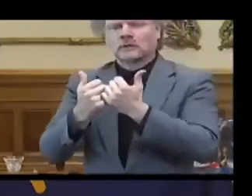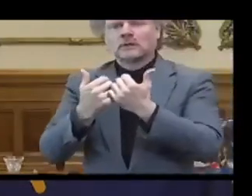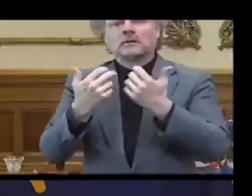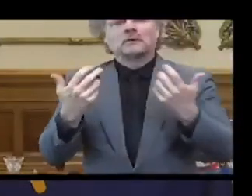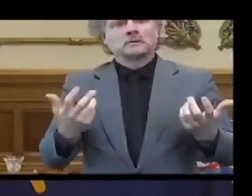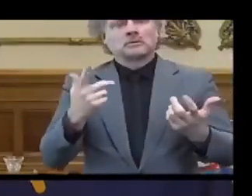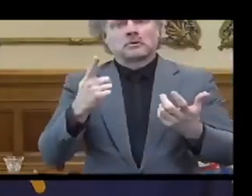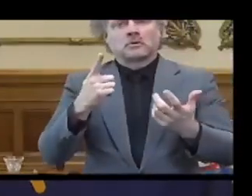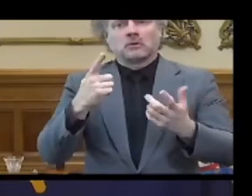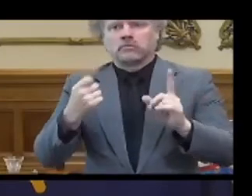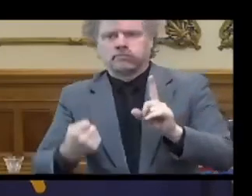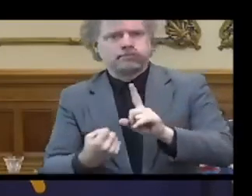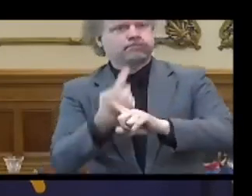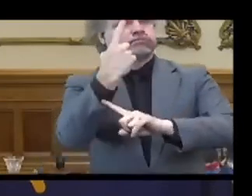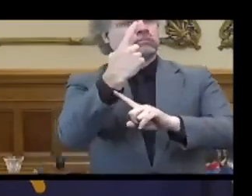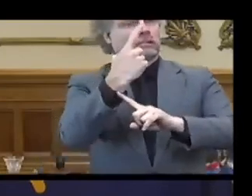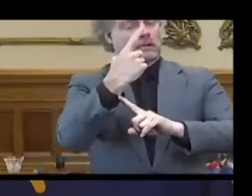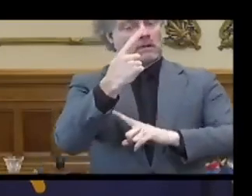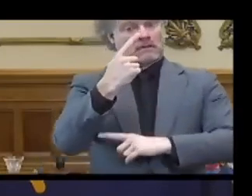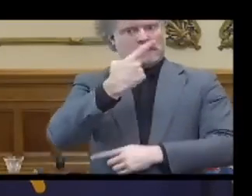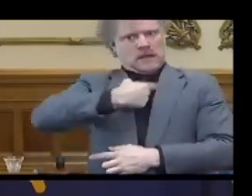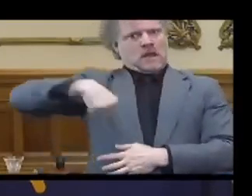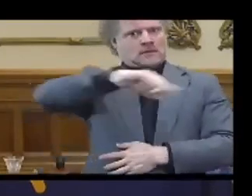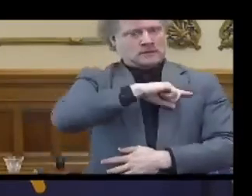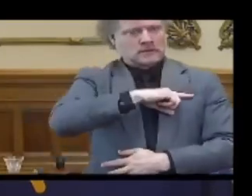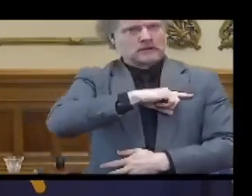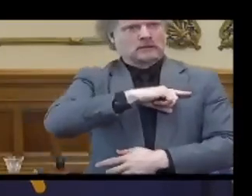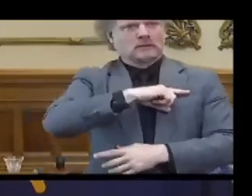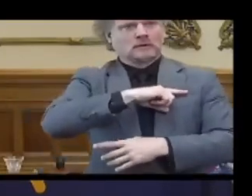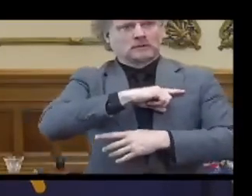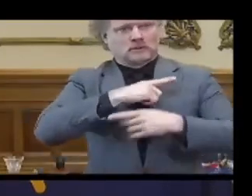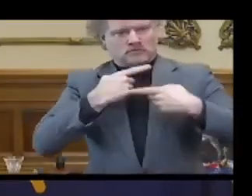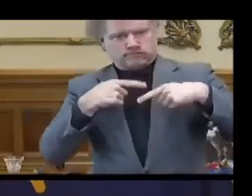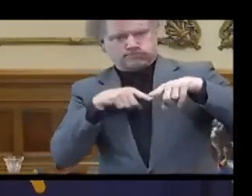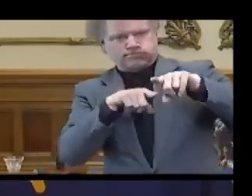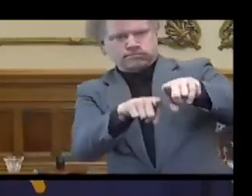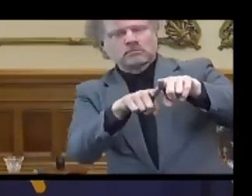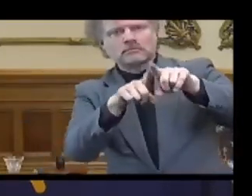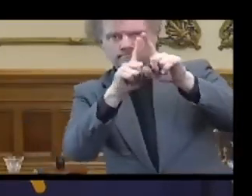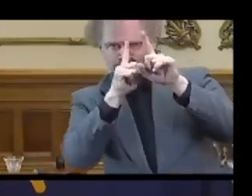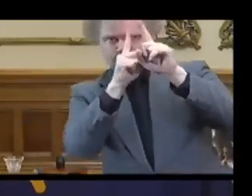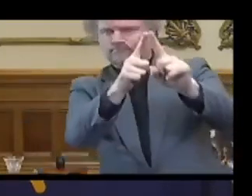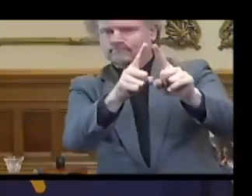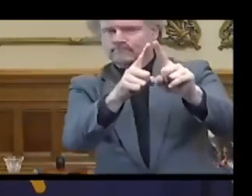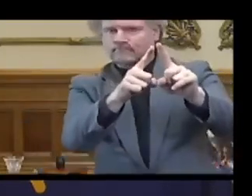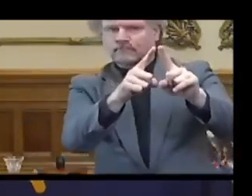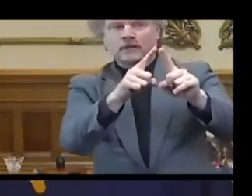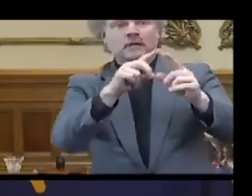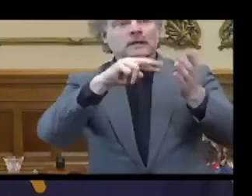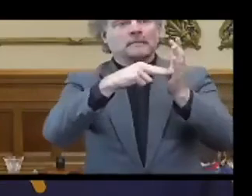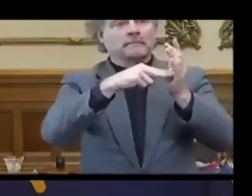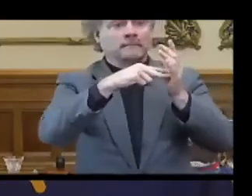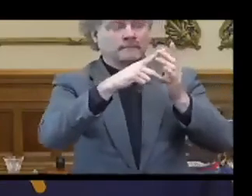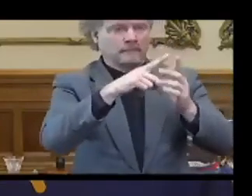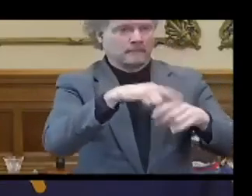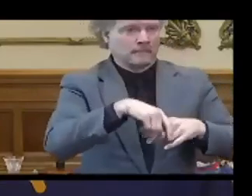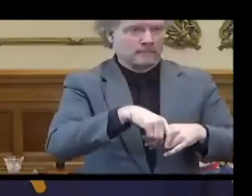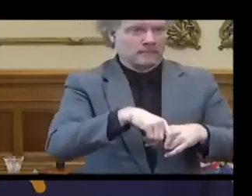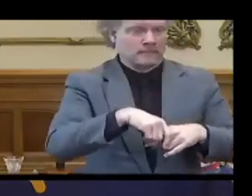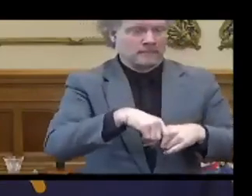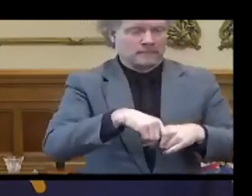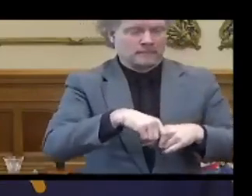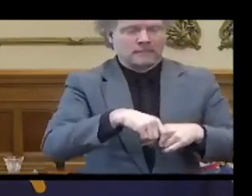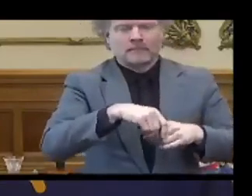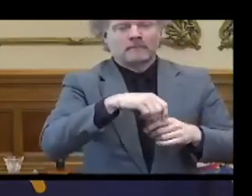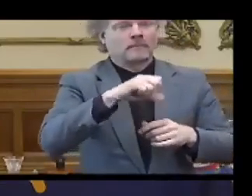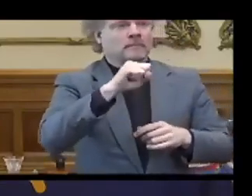unusual for us to be aligned in our ultimate mission, and that means the superintendent of